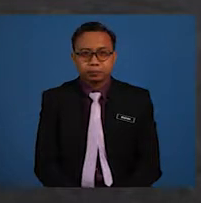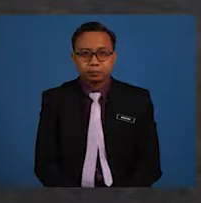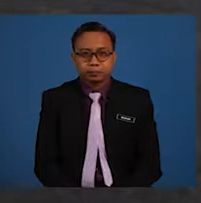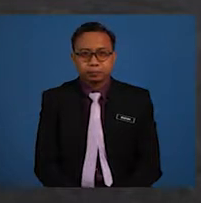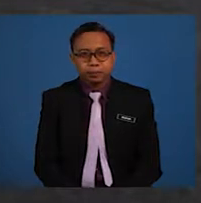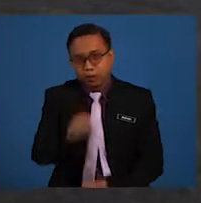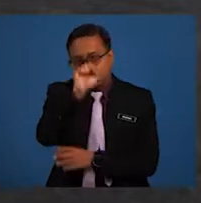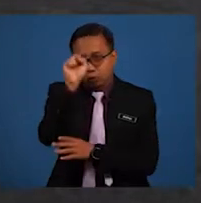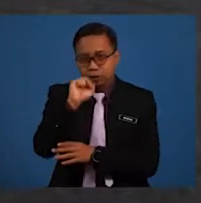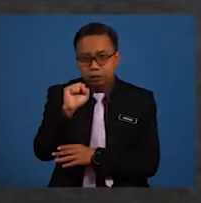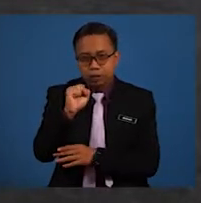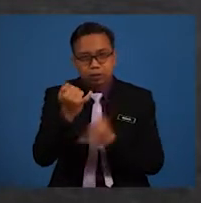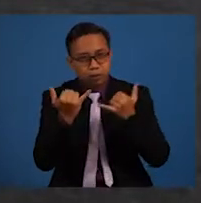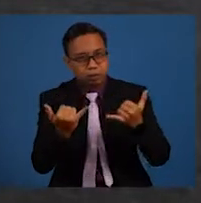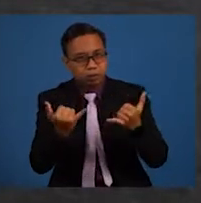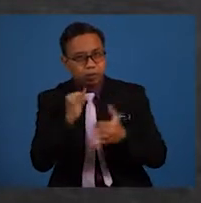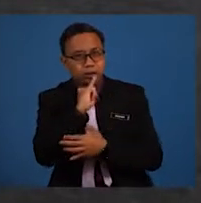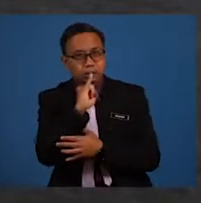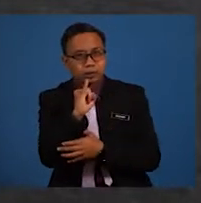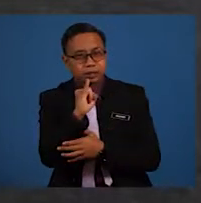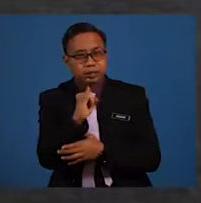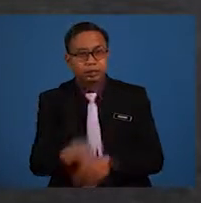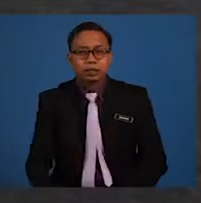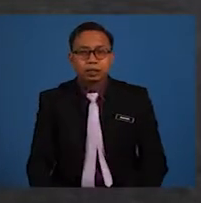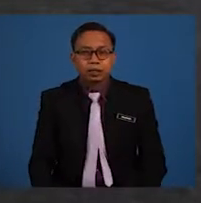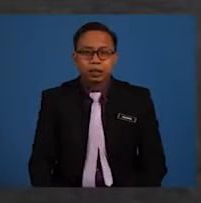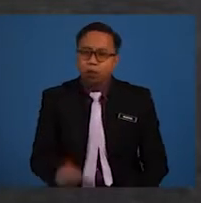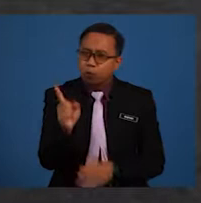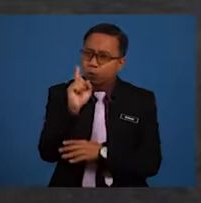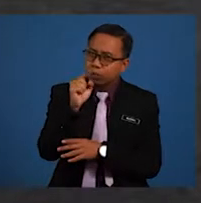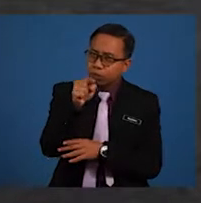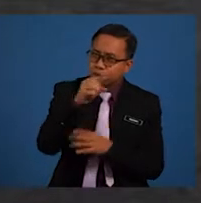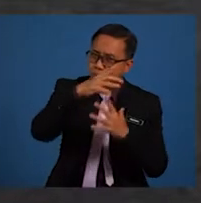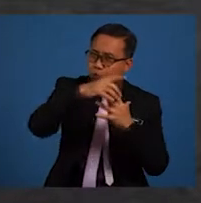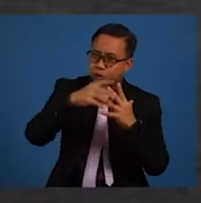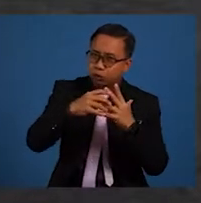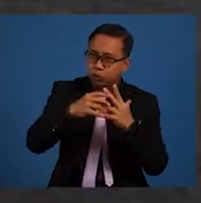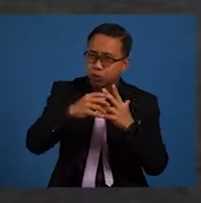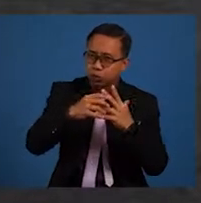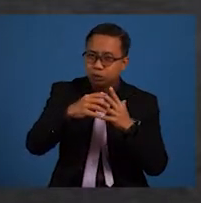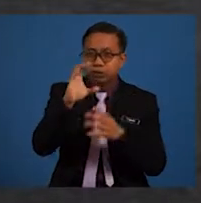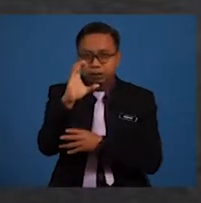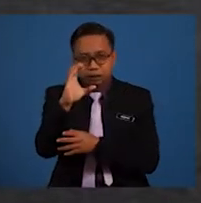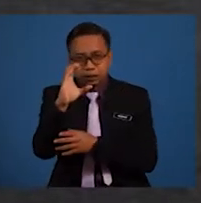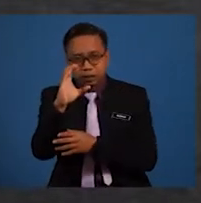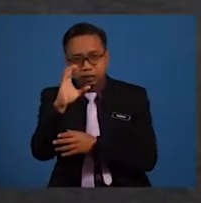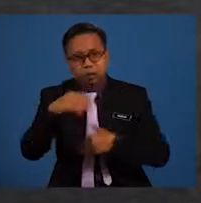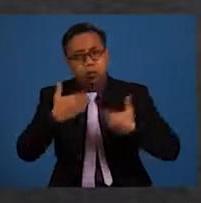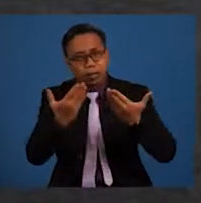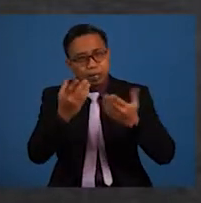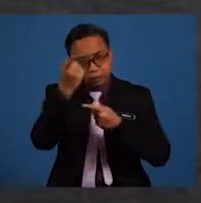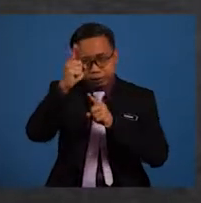The question now is, would you choose option C as your